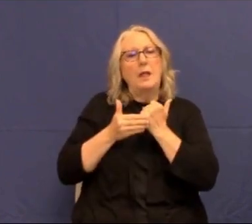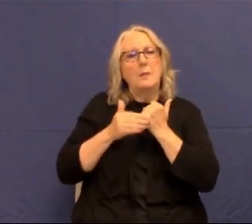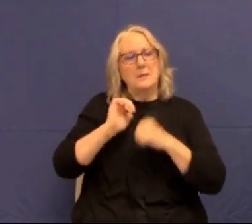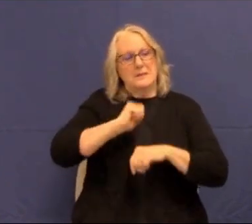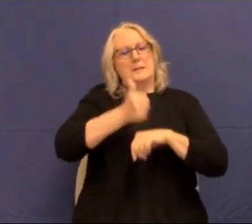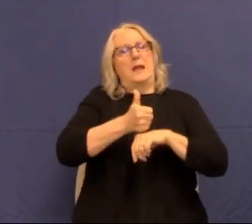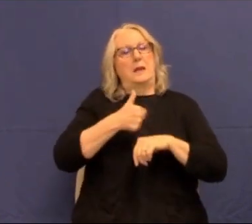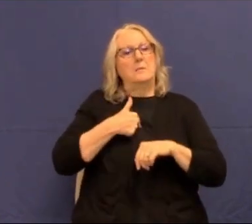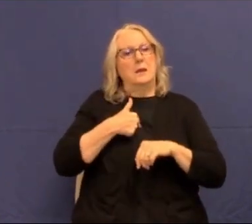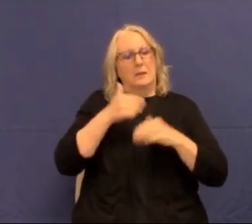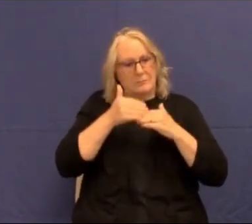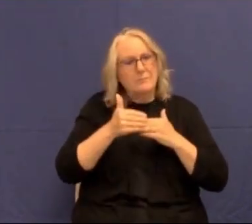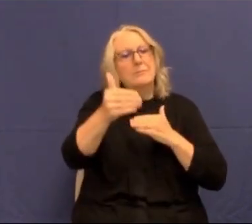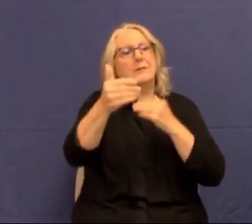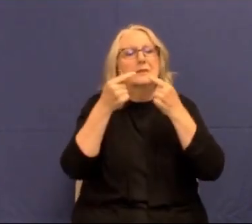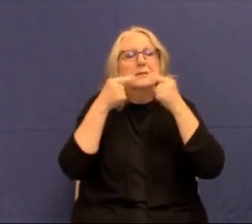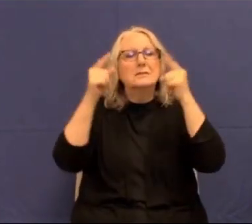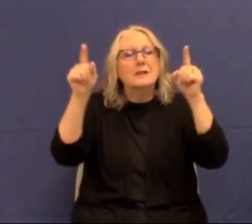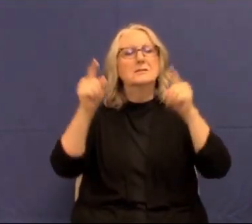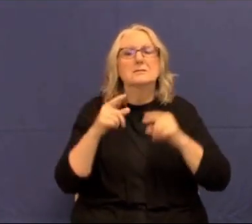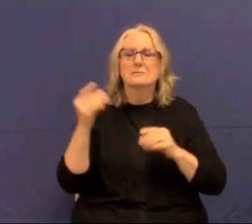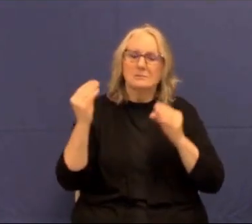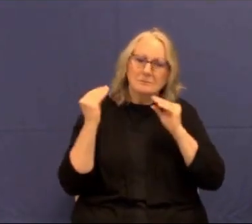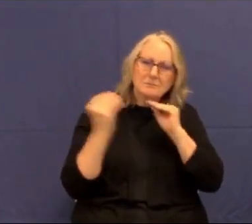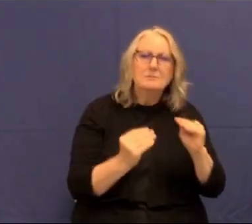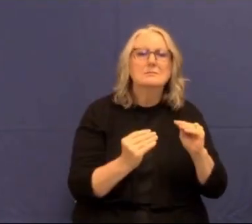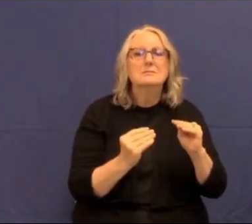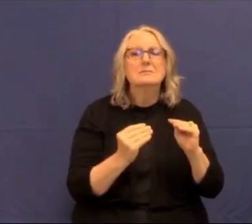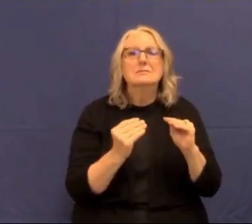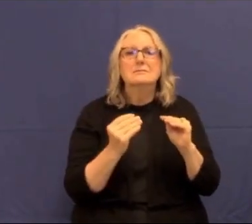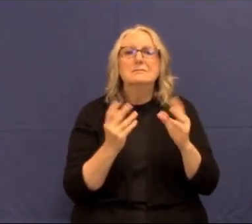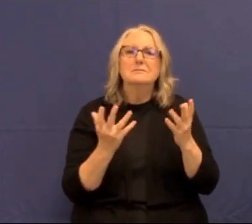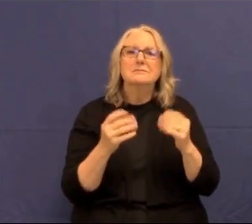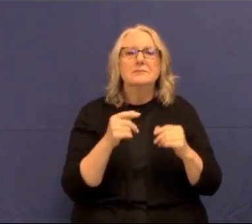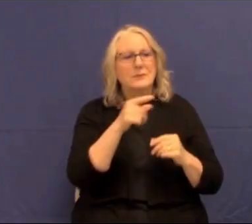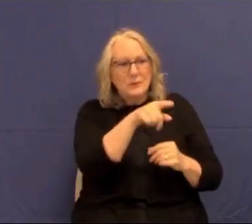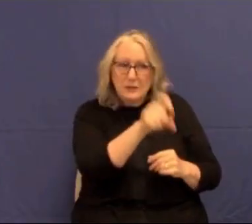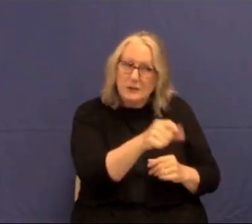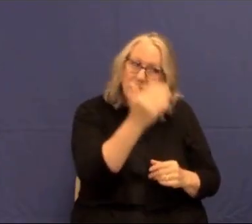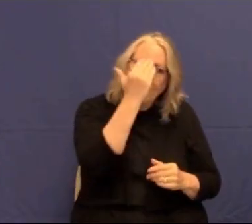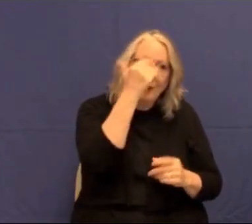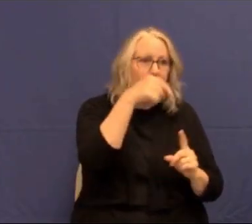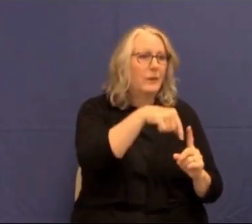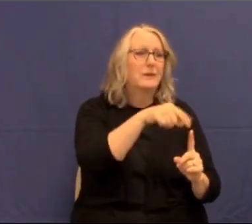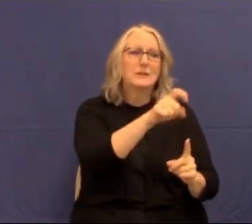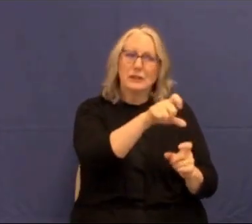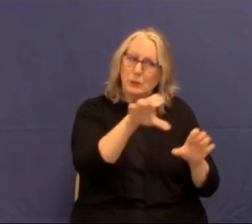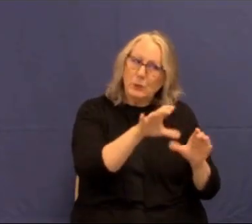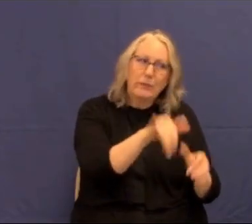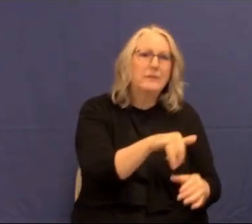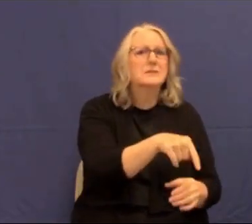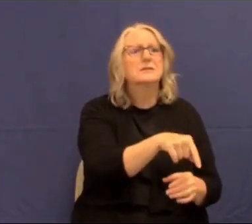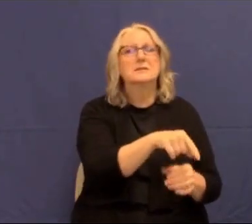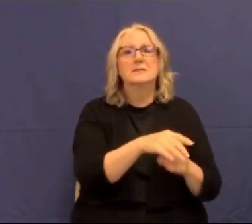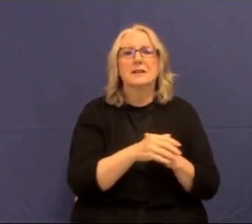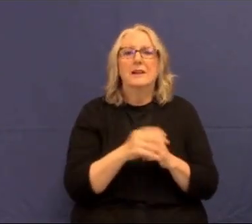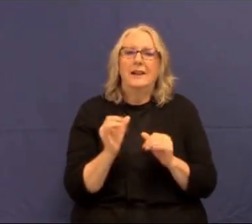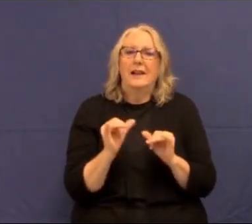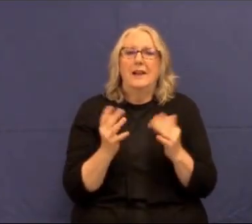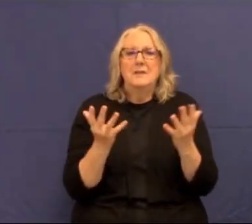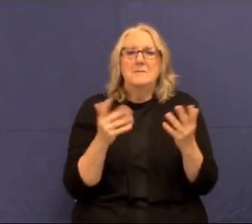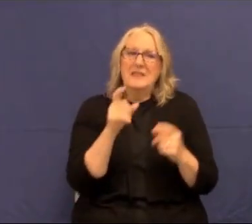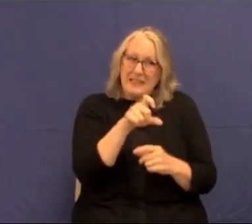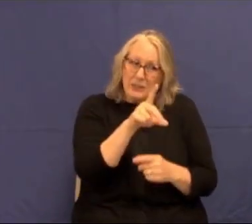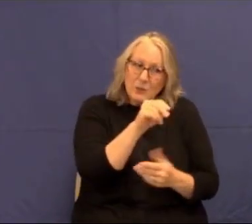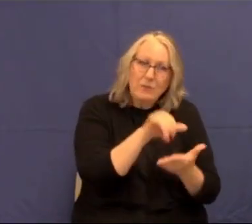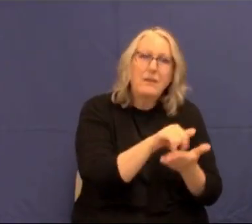really helped set me up for success. They kind of instilled like, this is you got to do this. It's kind